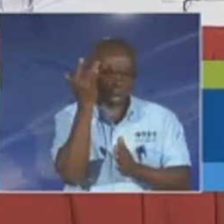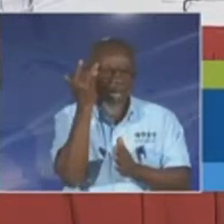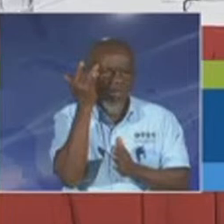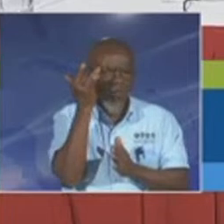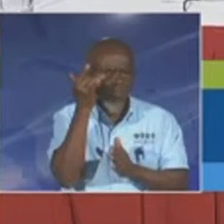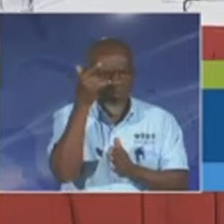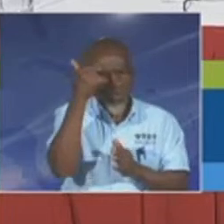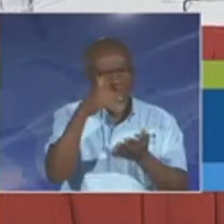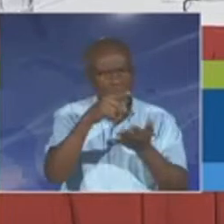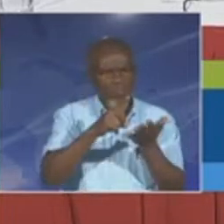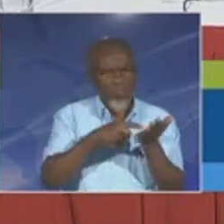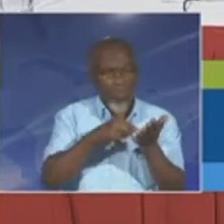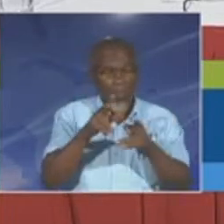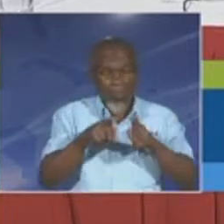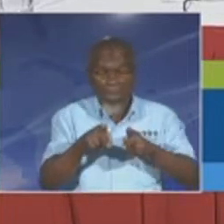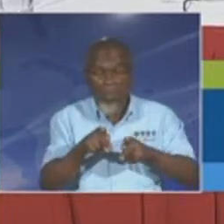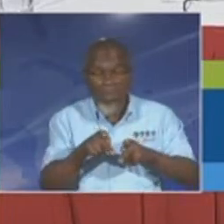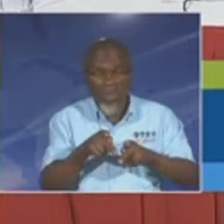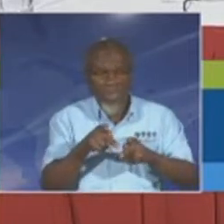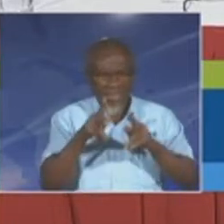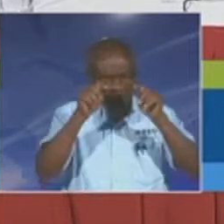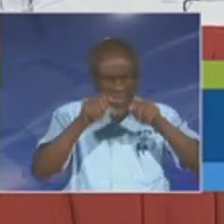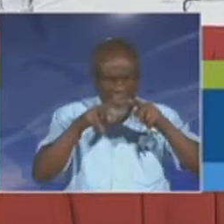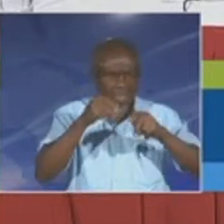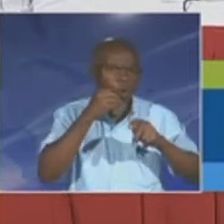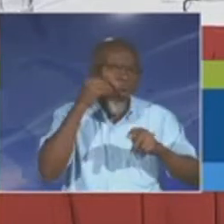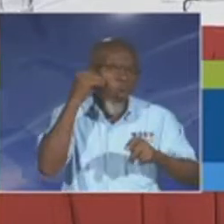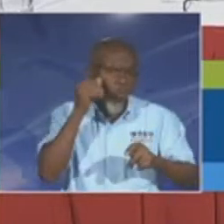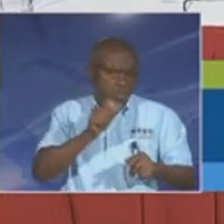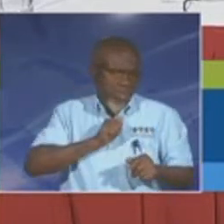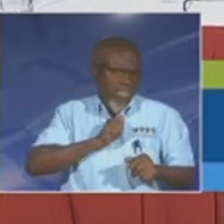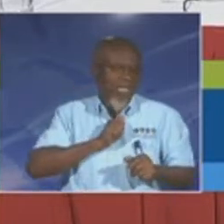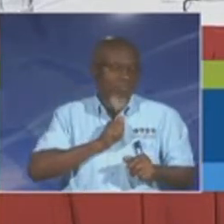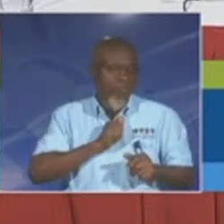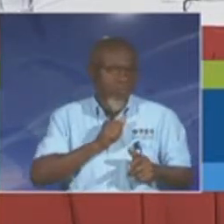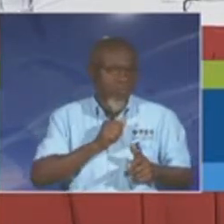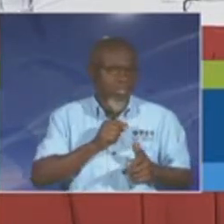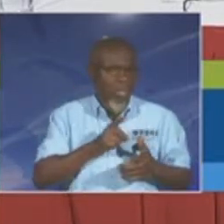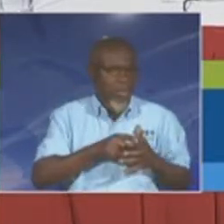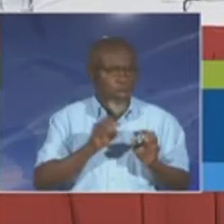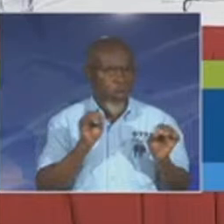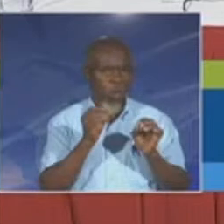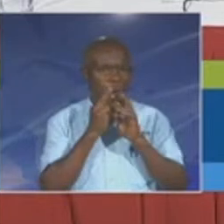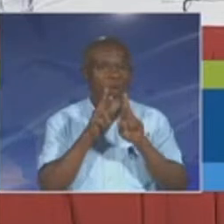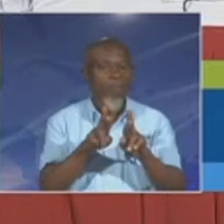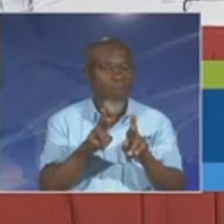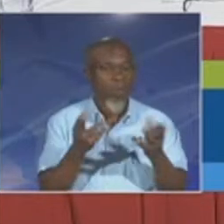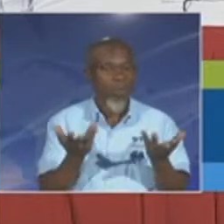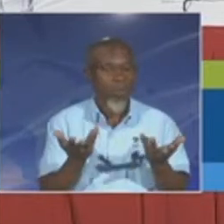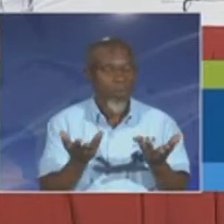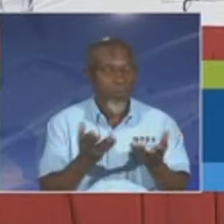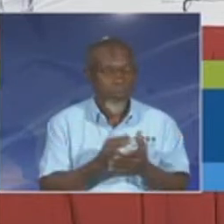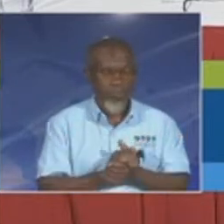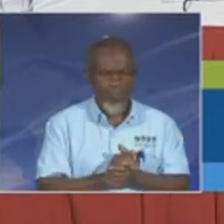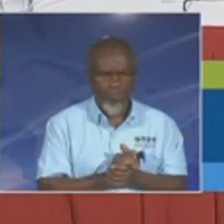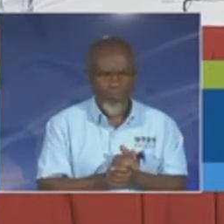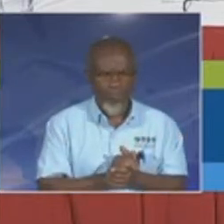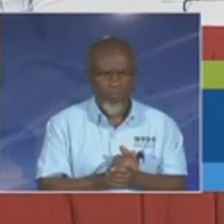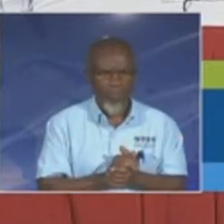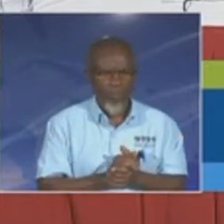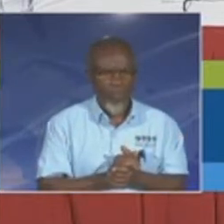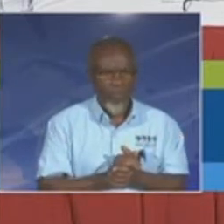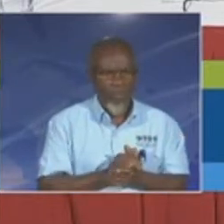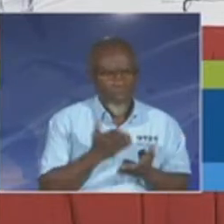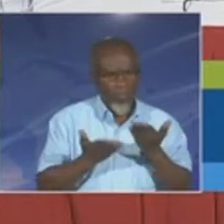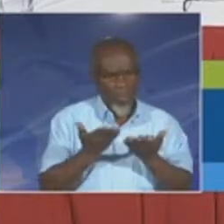second question is, do we see at any point in the near future probably a tailoring of our entry protocols?